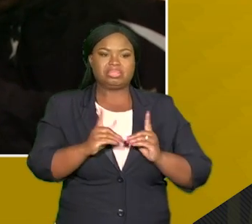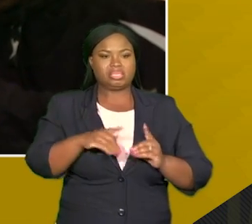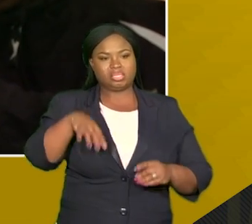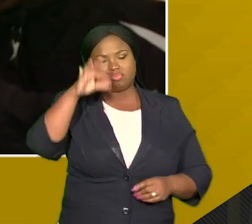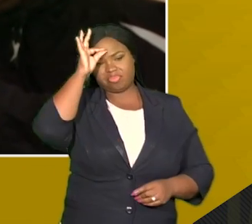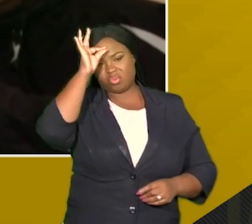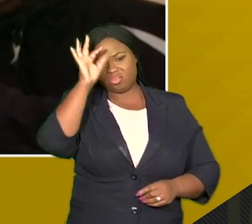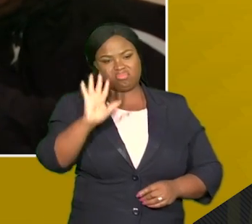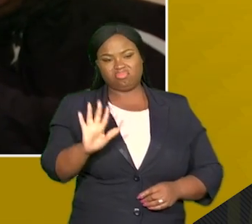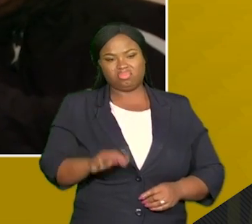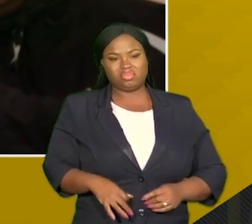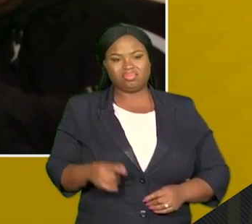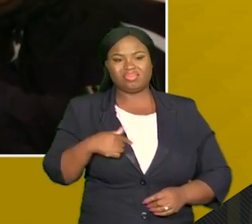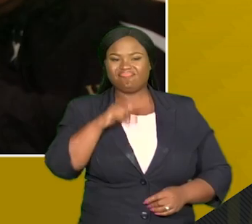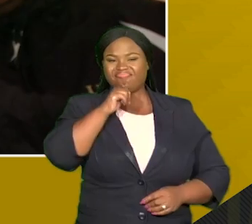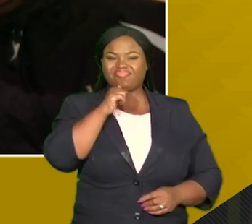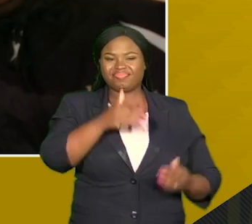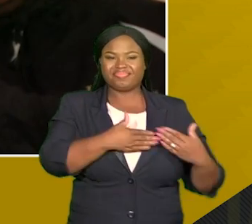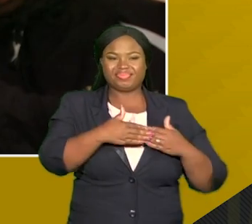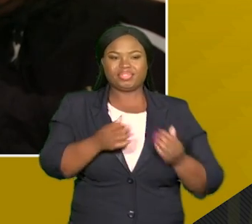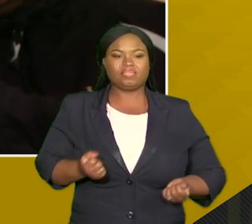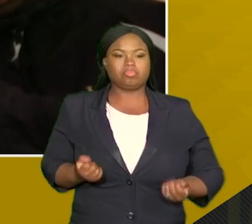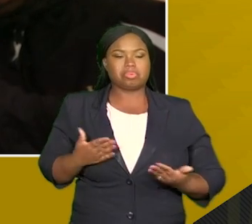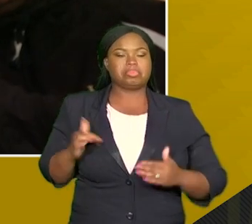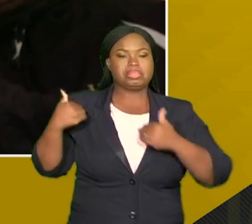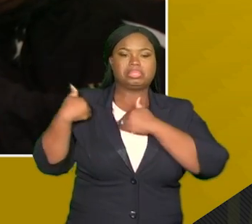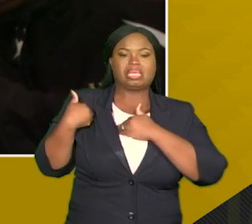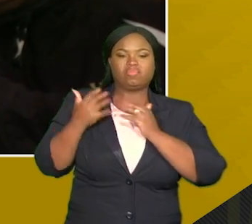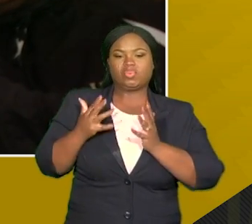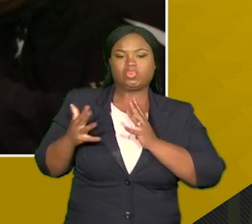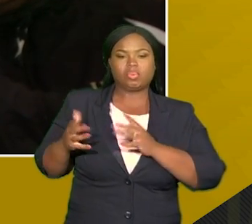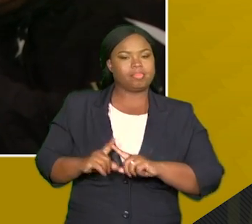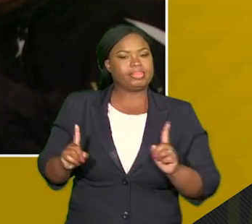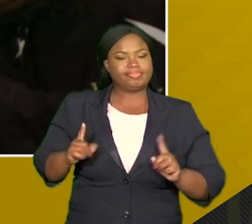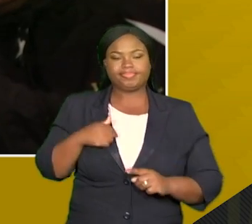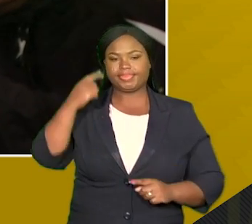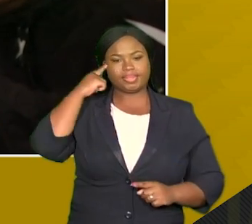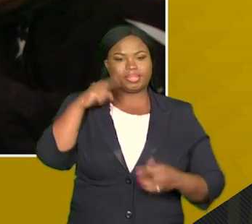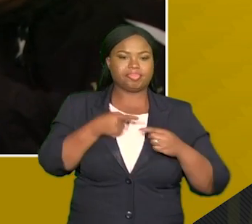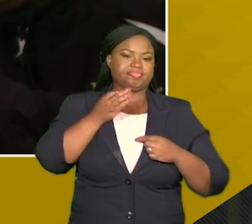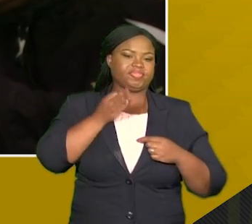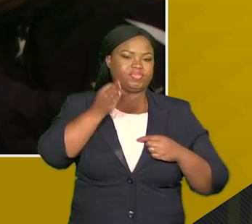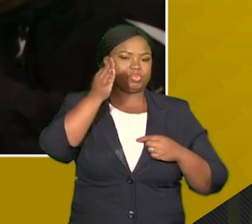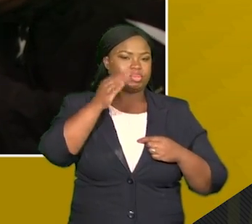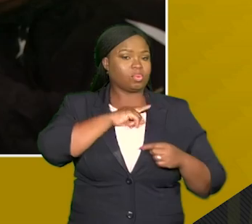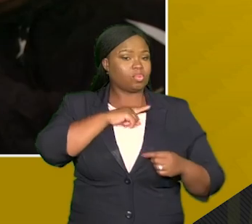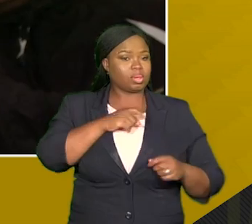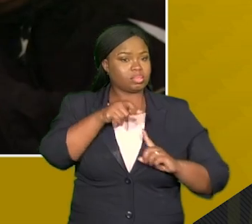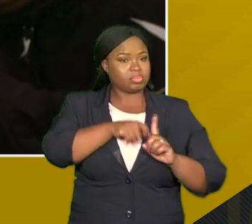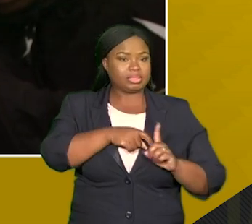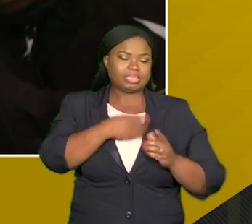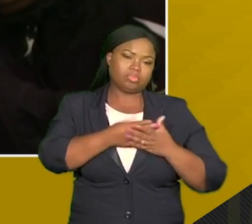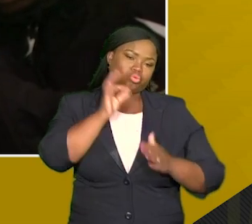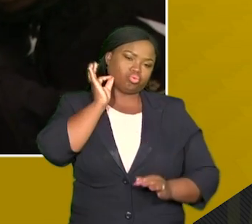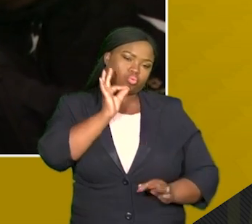sake. Okay. I don't care what it provides security there and there. Yeah. But then I have to think of the future. Lomuntu sometimes angaba